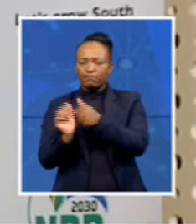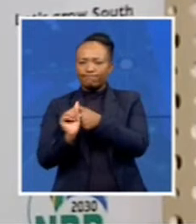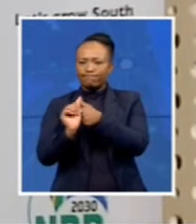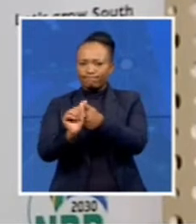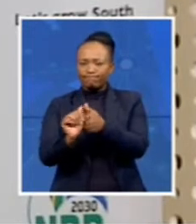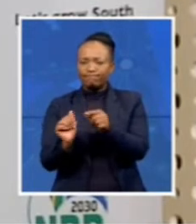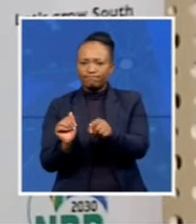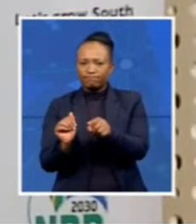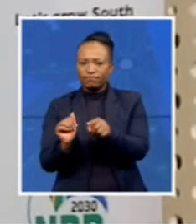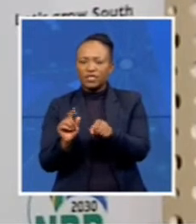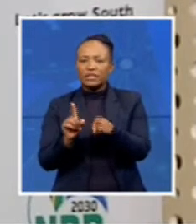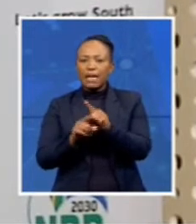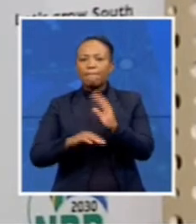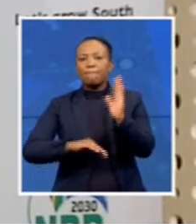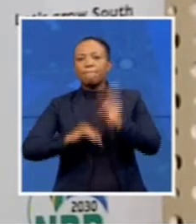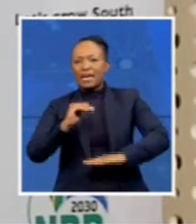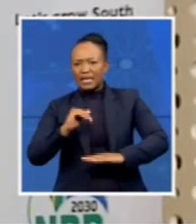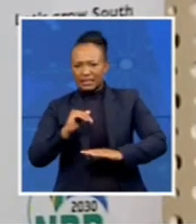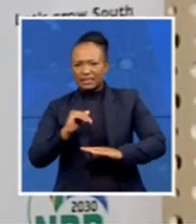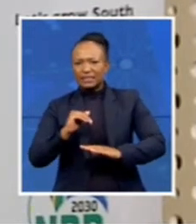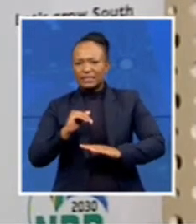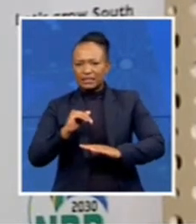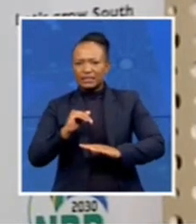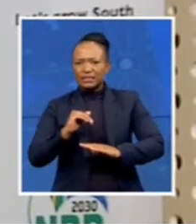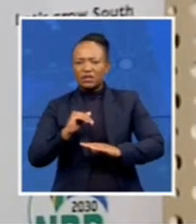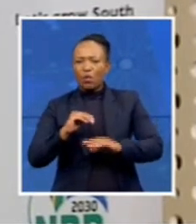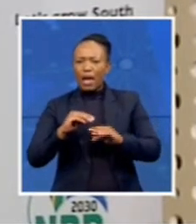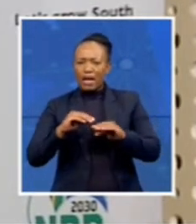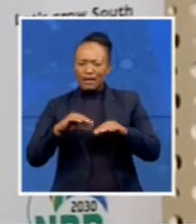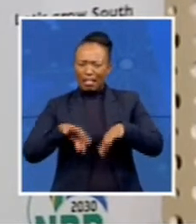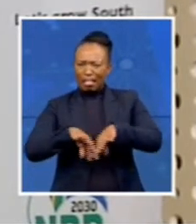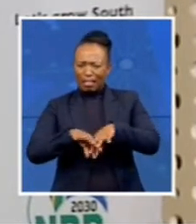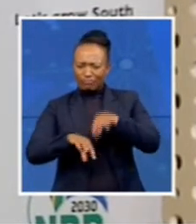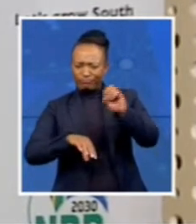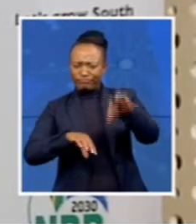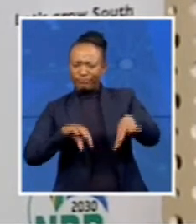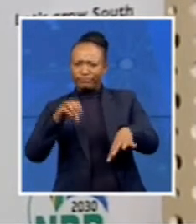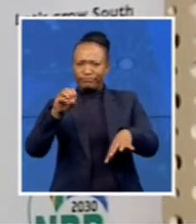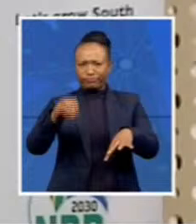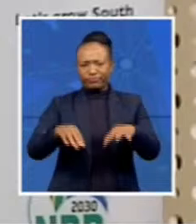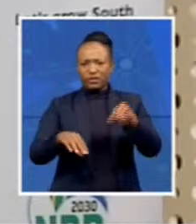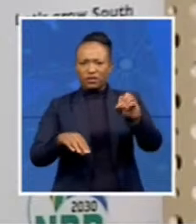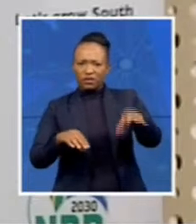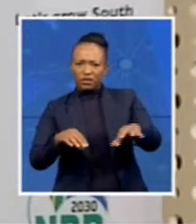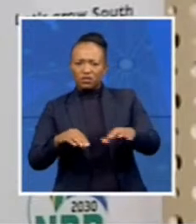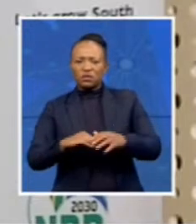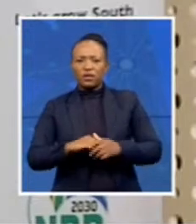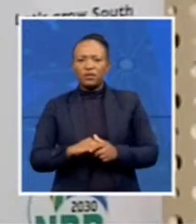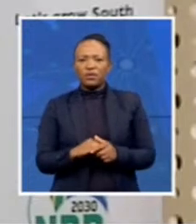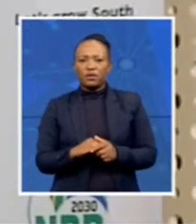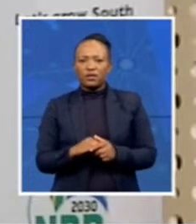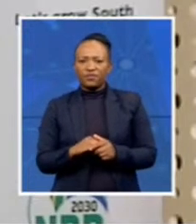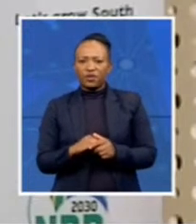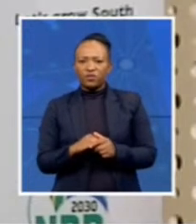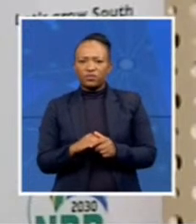on polluters. So it's two things that we're saying to them. Stop polluting.